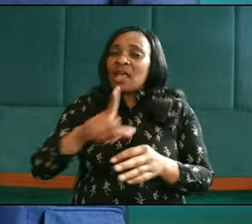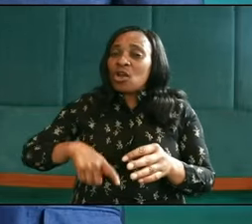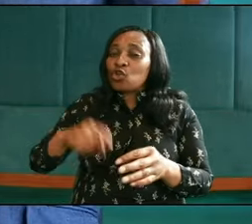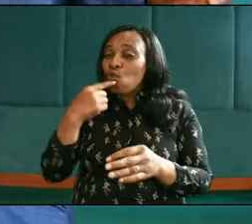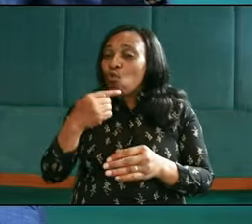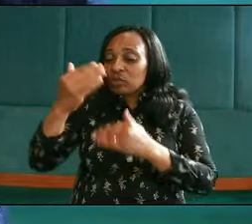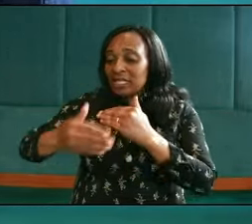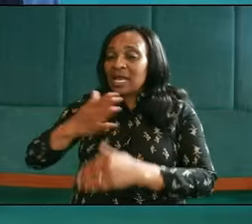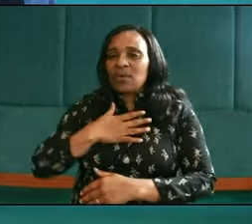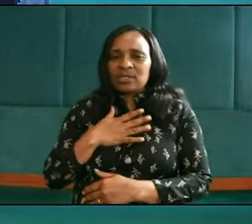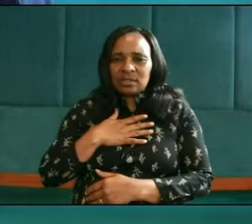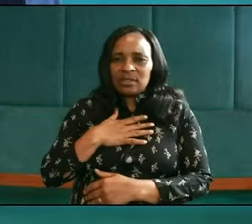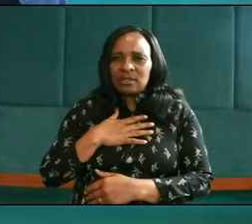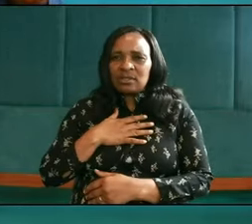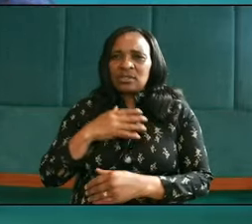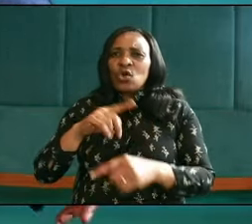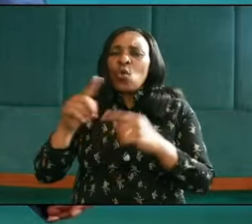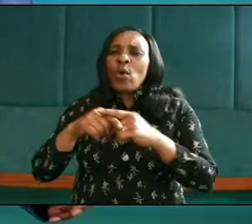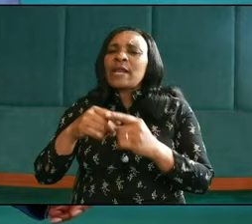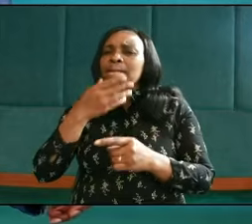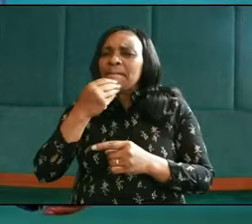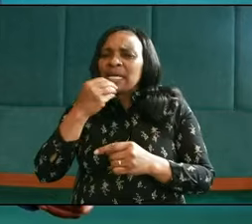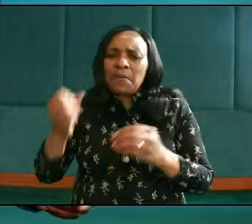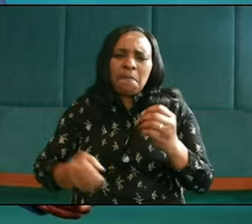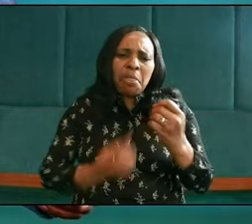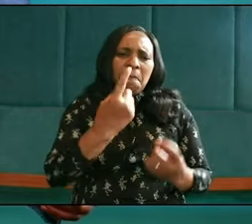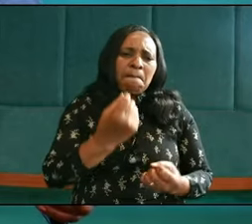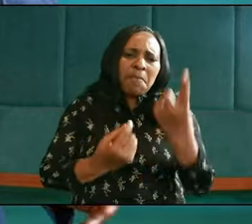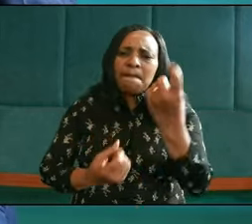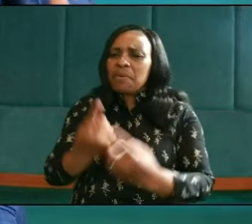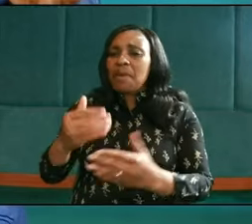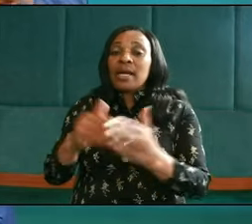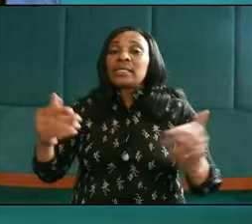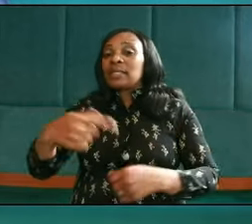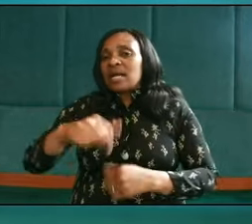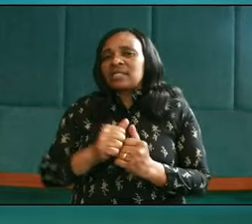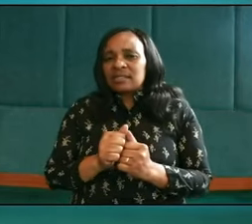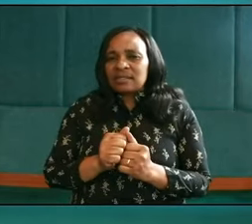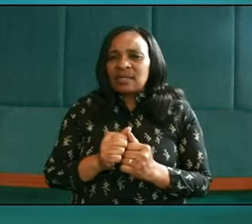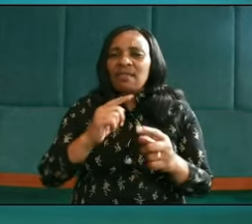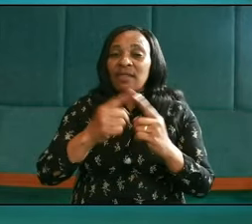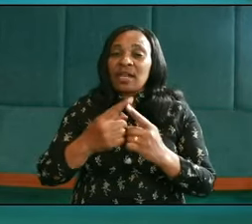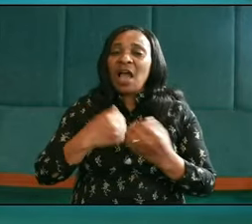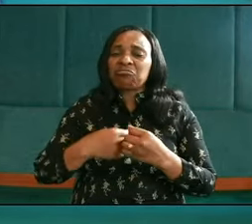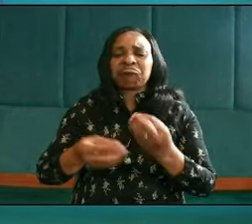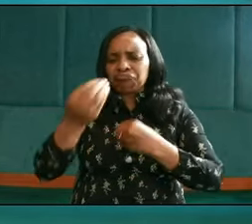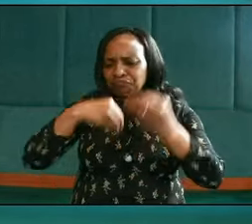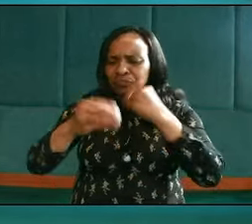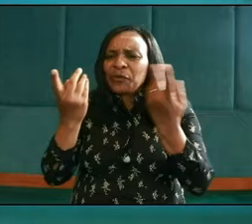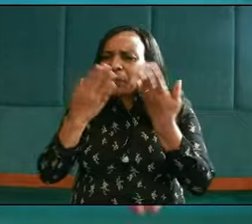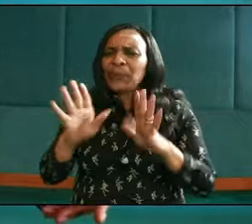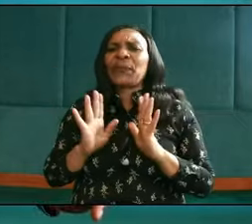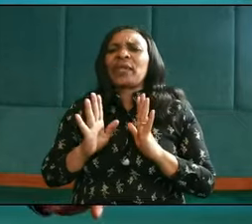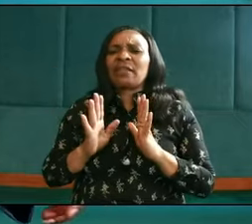our side when men rose up against us, then they had swallowed us